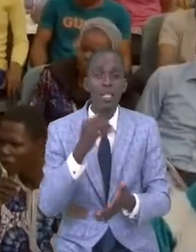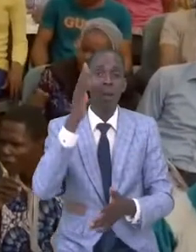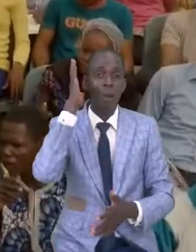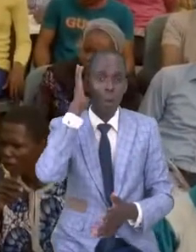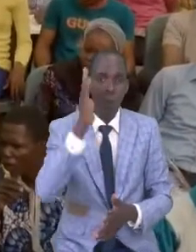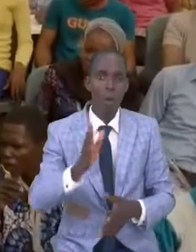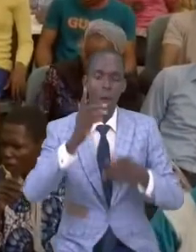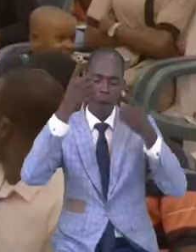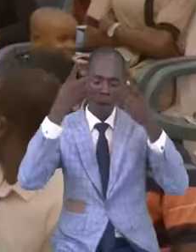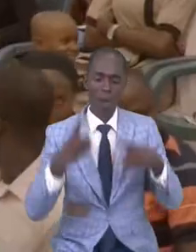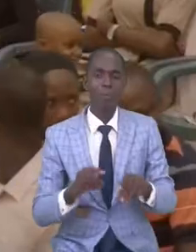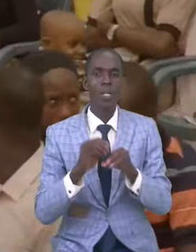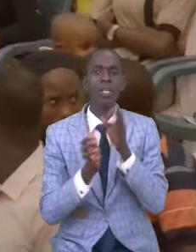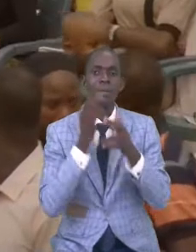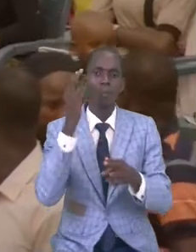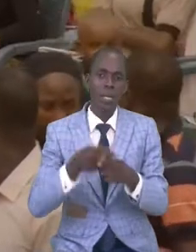will happen.